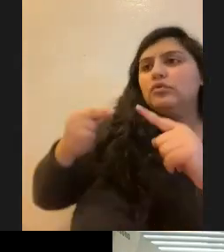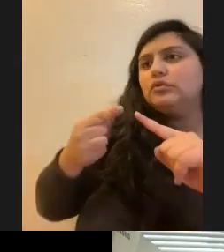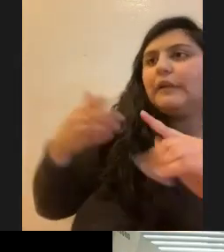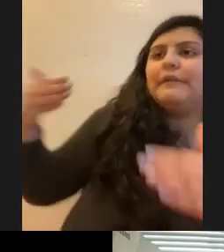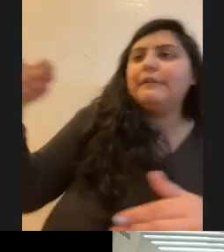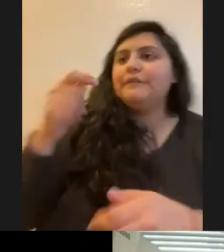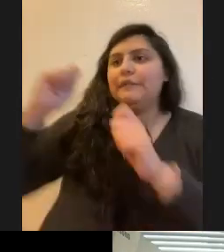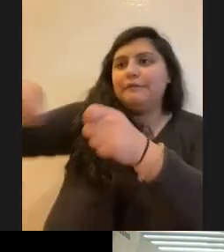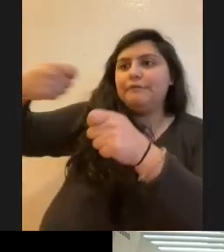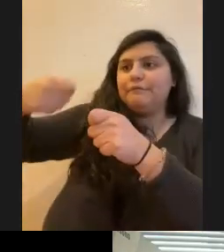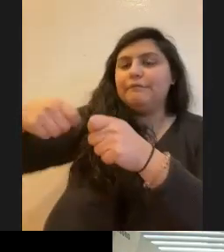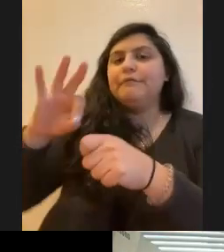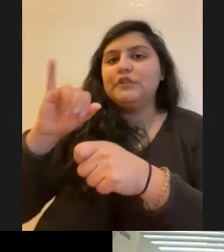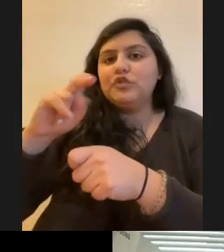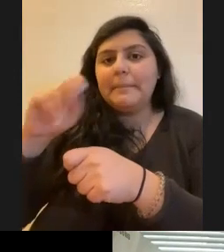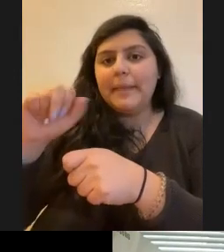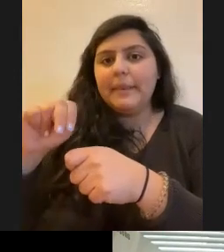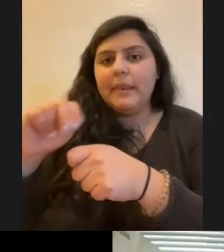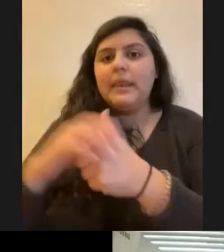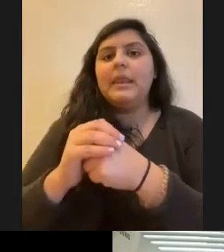fisheries. And they're usually not